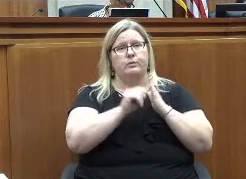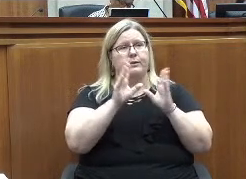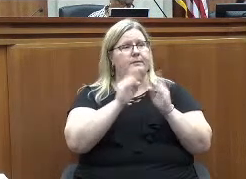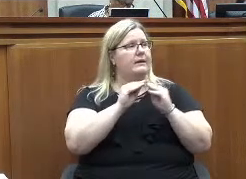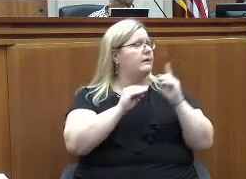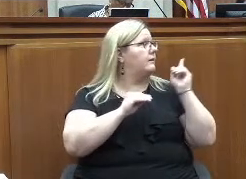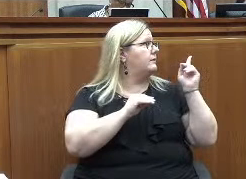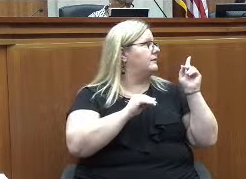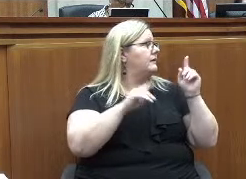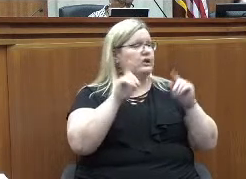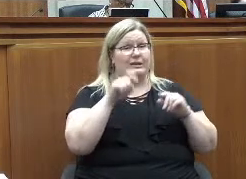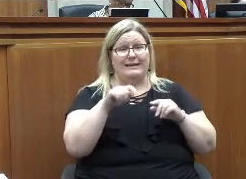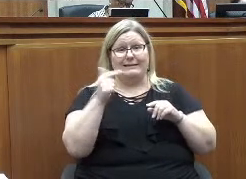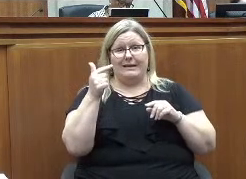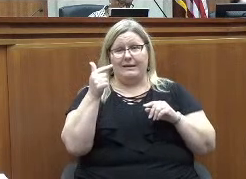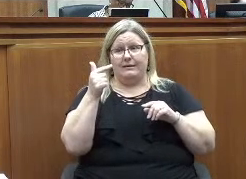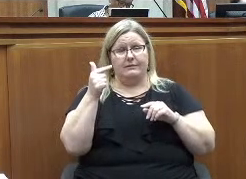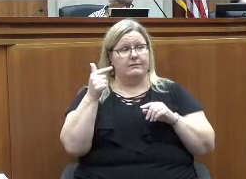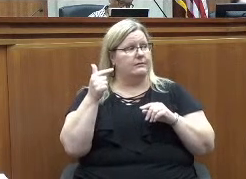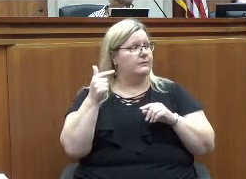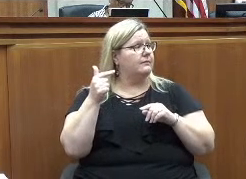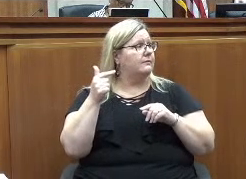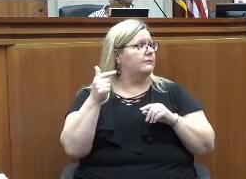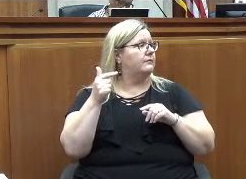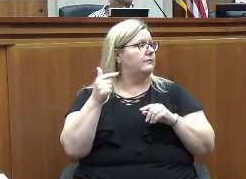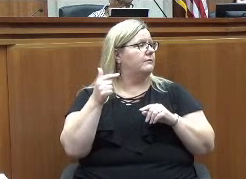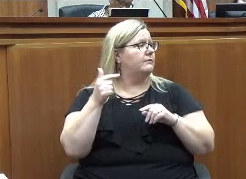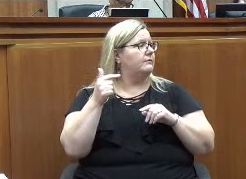Need a second. Do I have a second for that one?